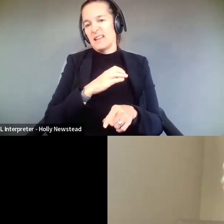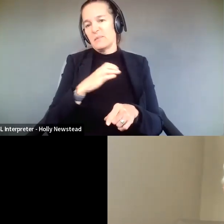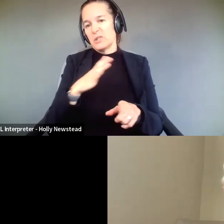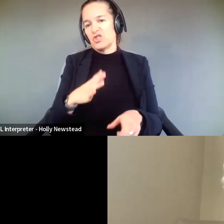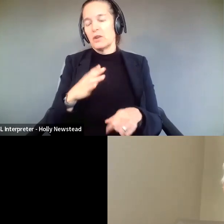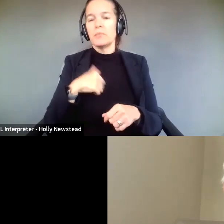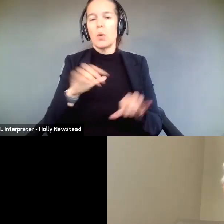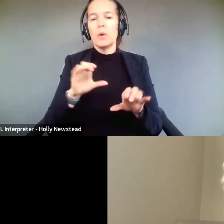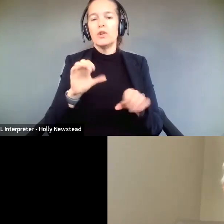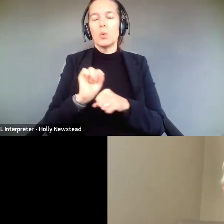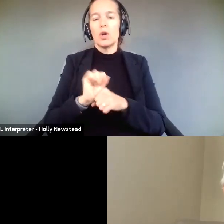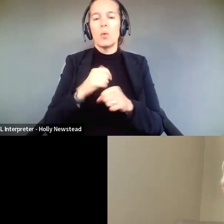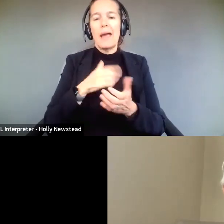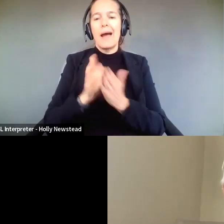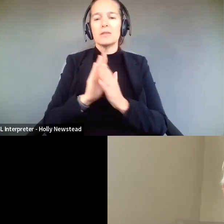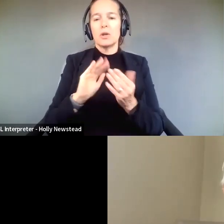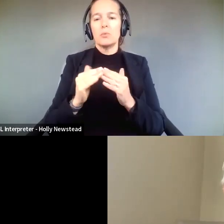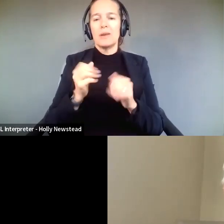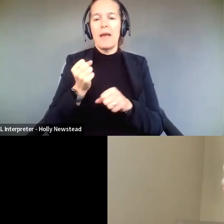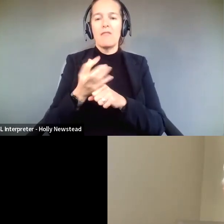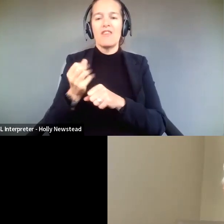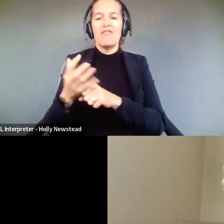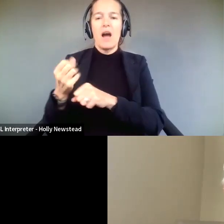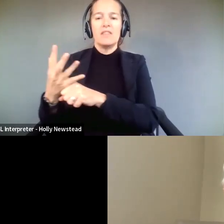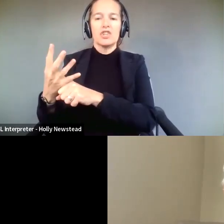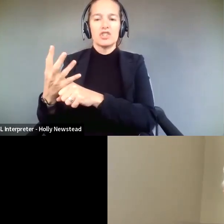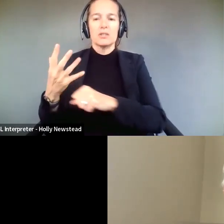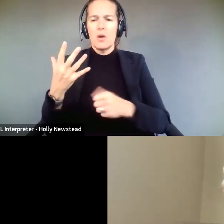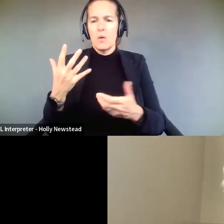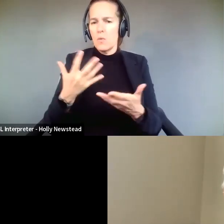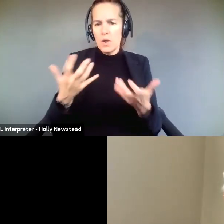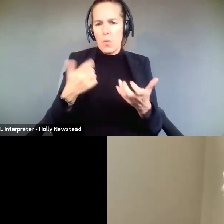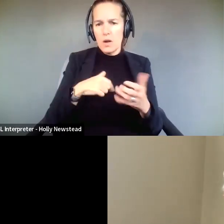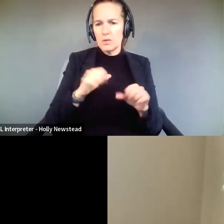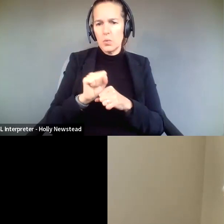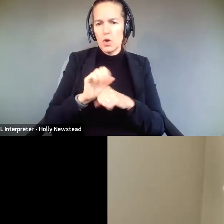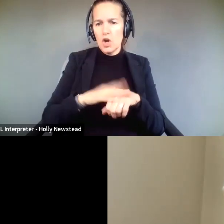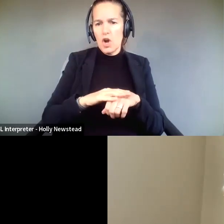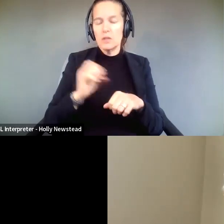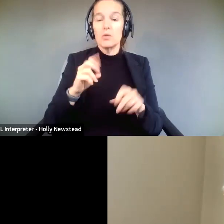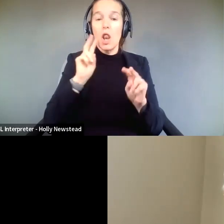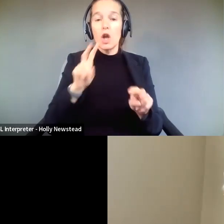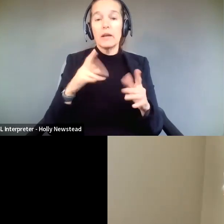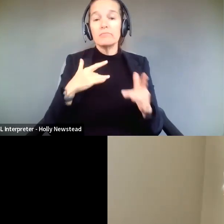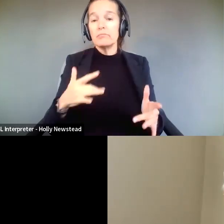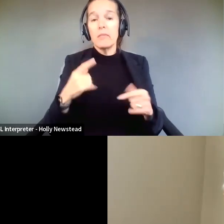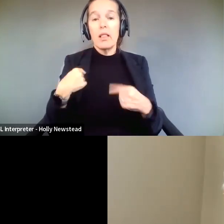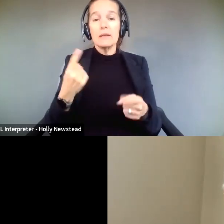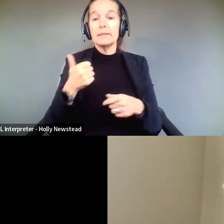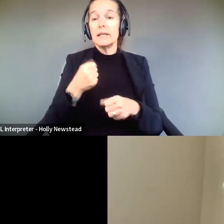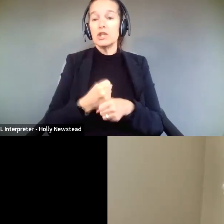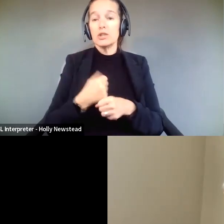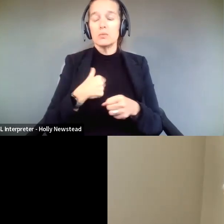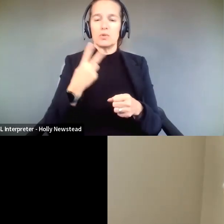do our work by asking the community every 5 years, what do you want us to work on? And looking at the trends in those responses, I'll just say over the last 10 years alone, we saw